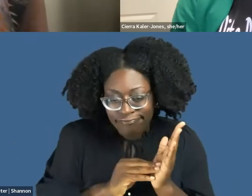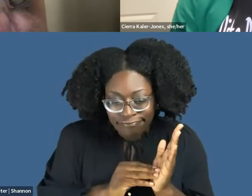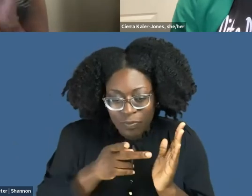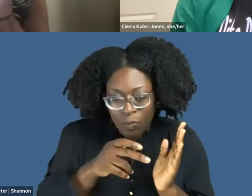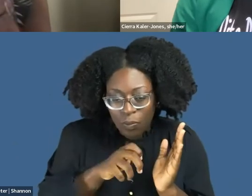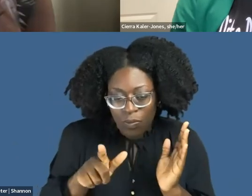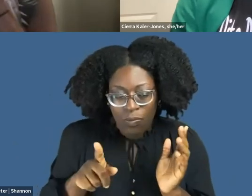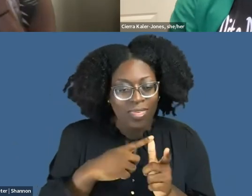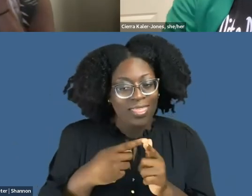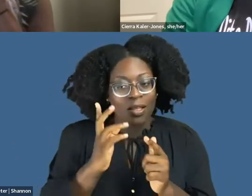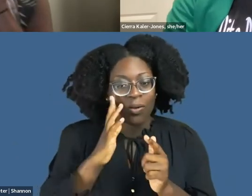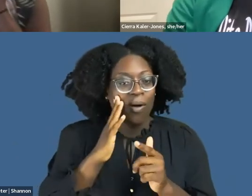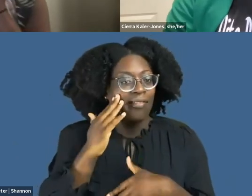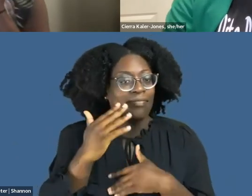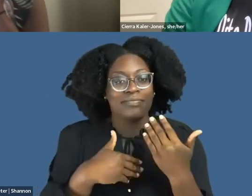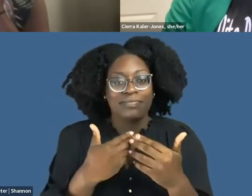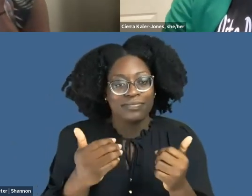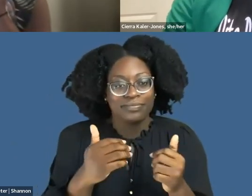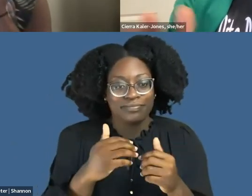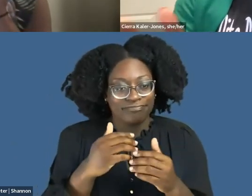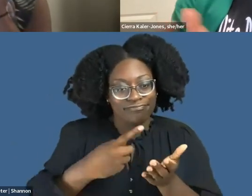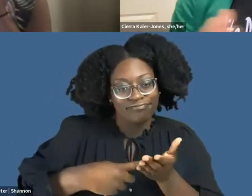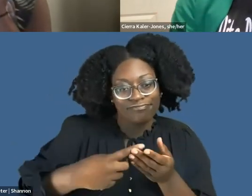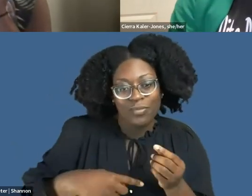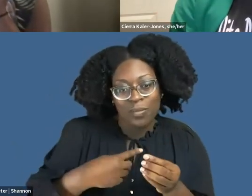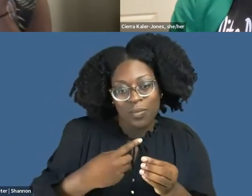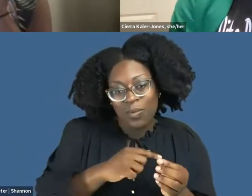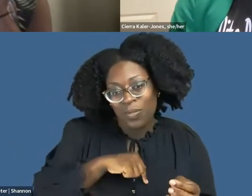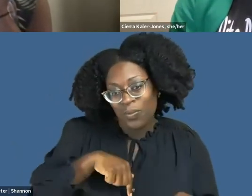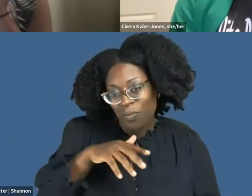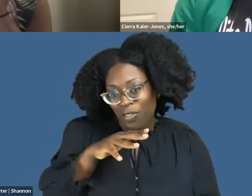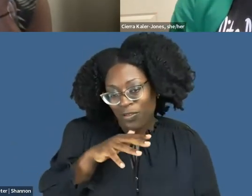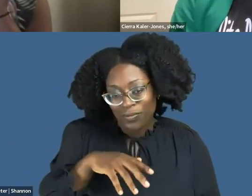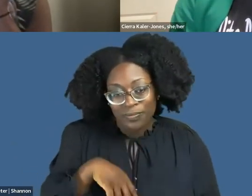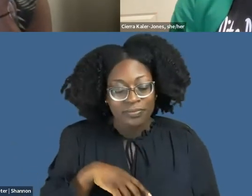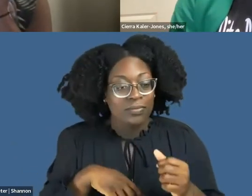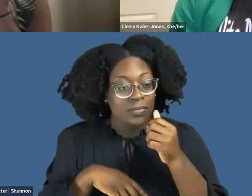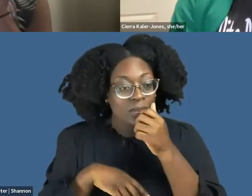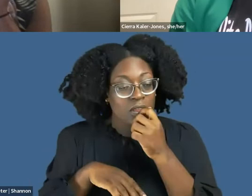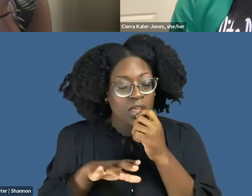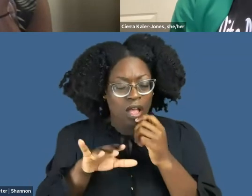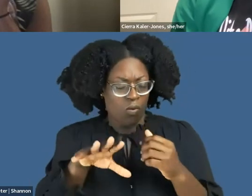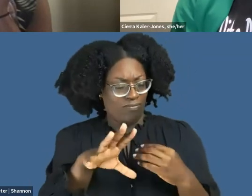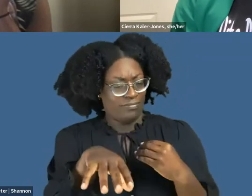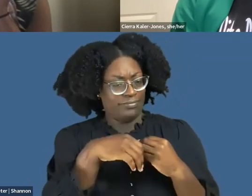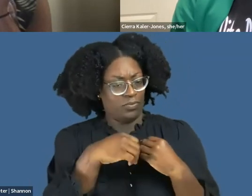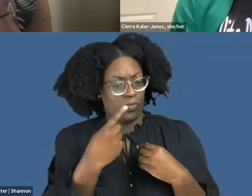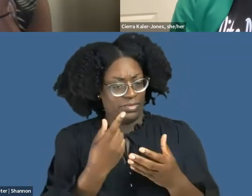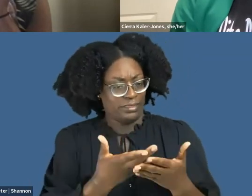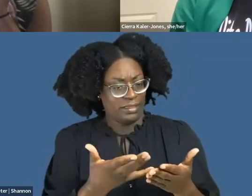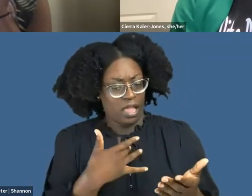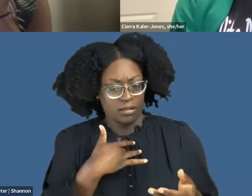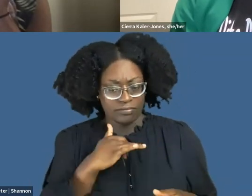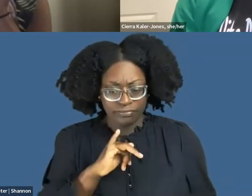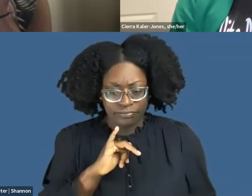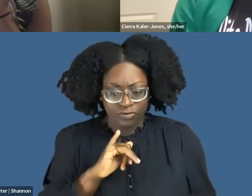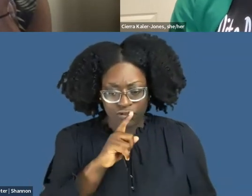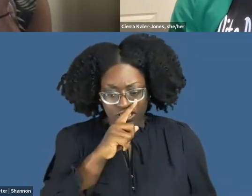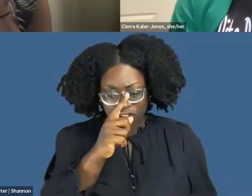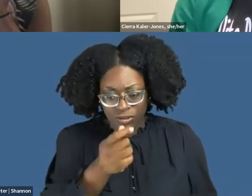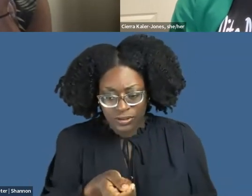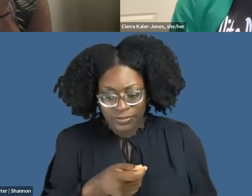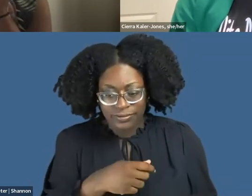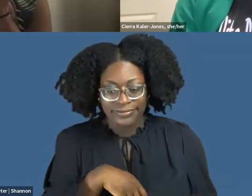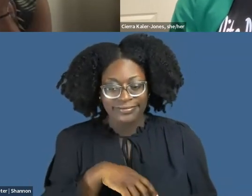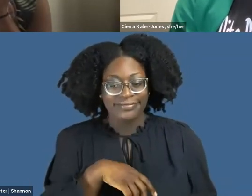Mother Audley Moore. And I'll say too, one of the things that I found interesting about in reading your work, Dr. Farmers,